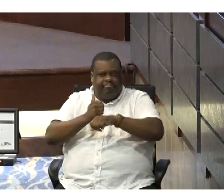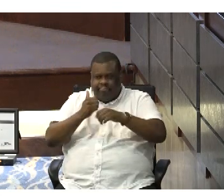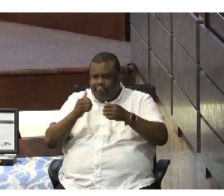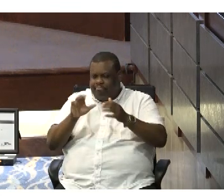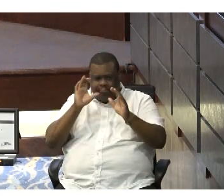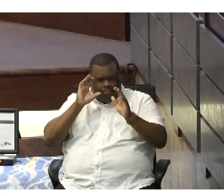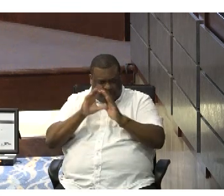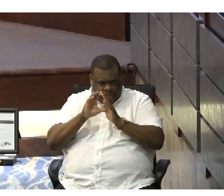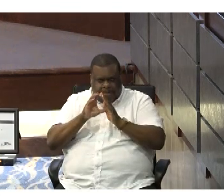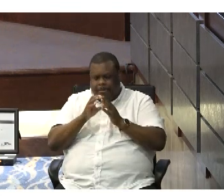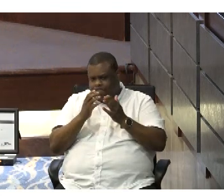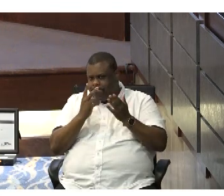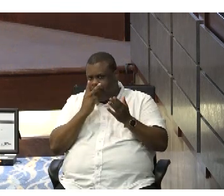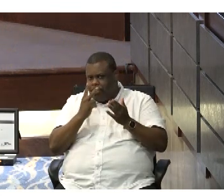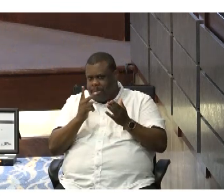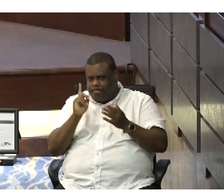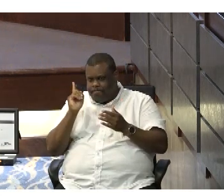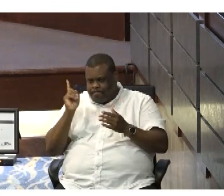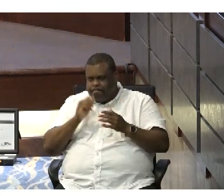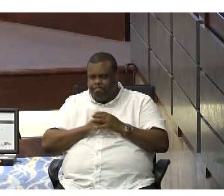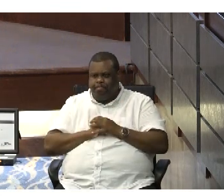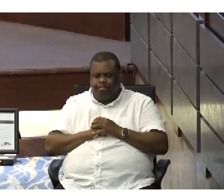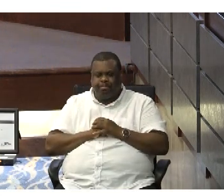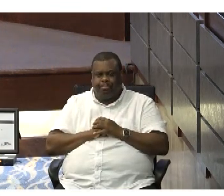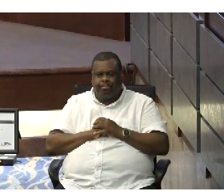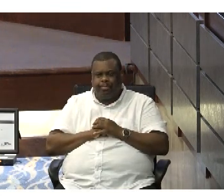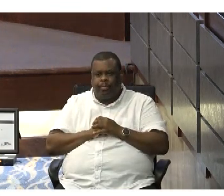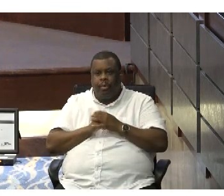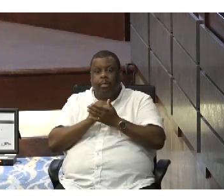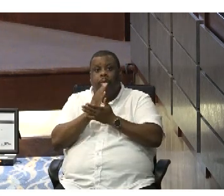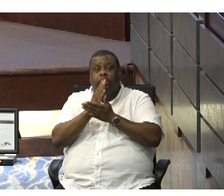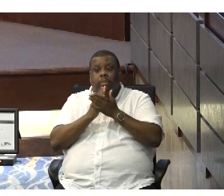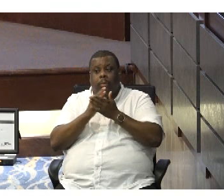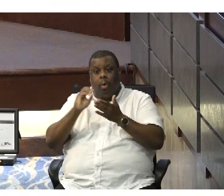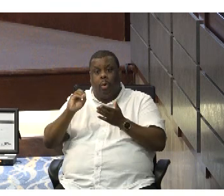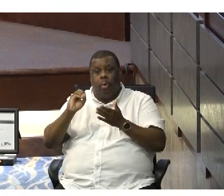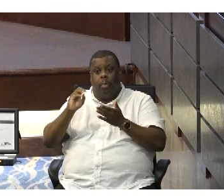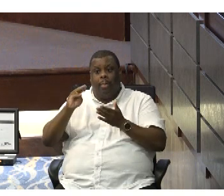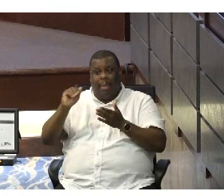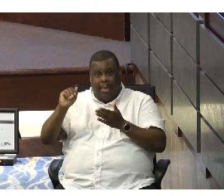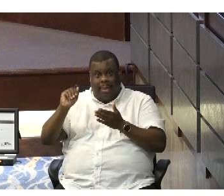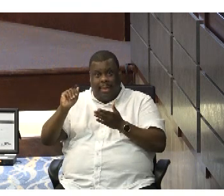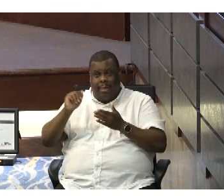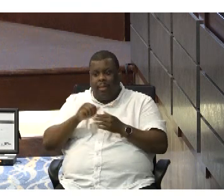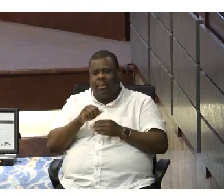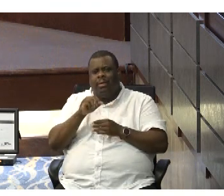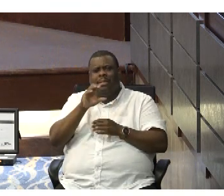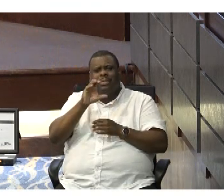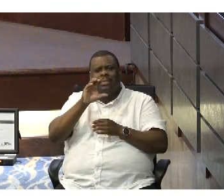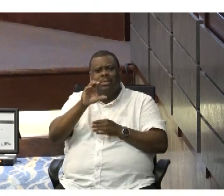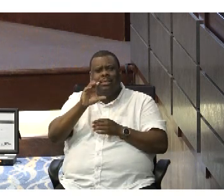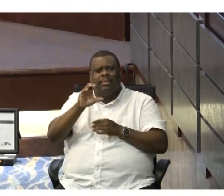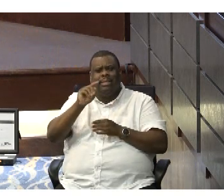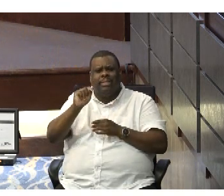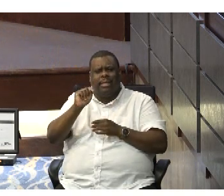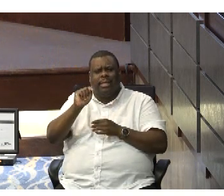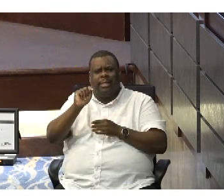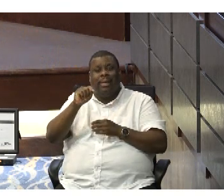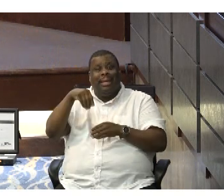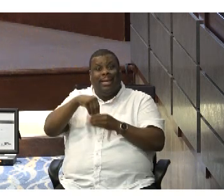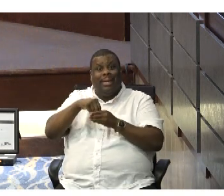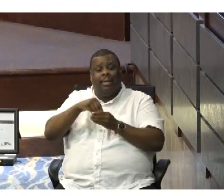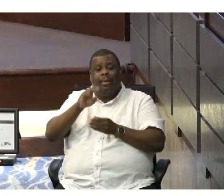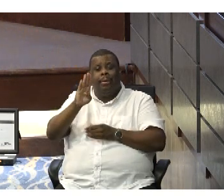just highlighting a few of the things that OMA is known for, the CCTV headquarters in Beijing, the Qatar